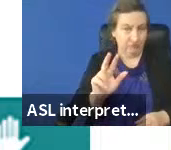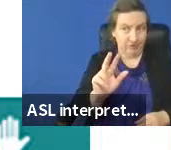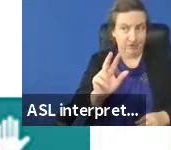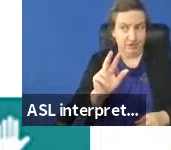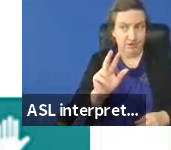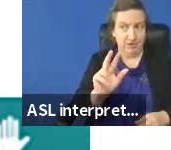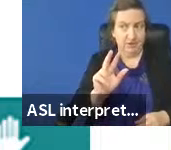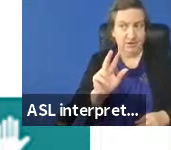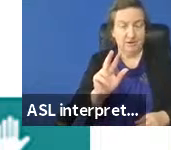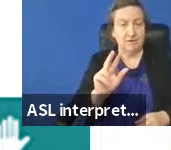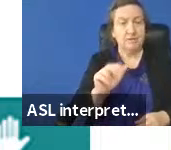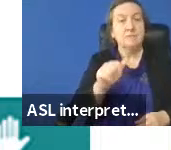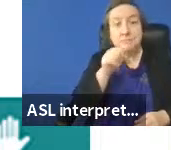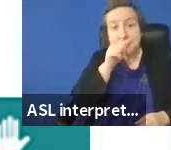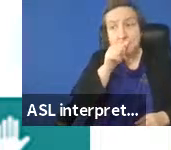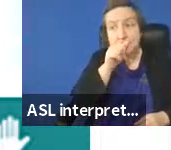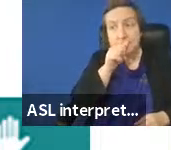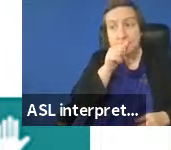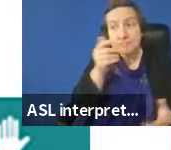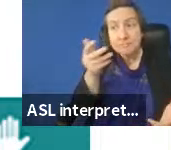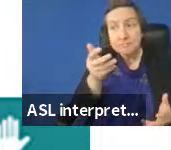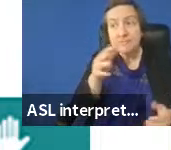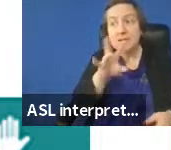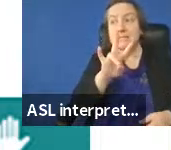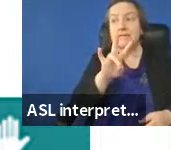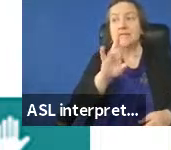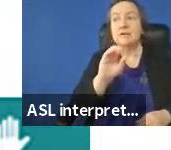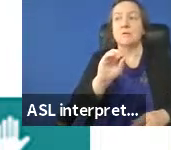986-0940-5983. Passcode